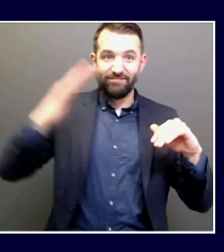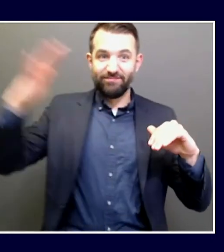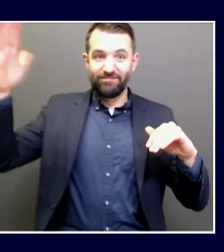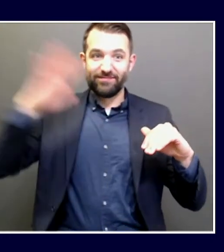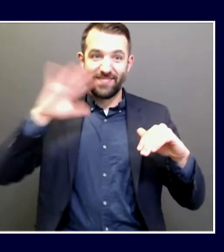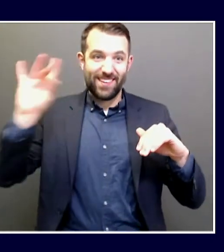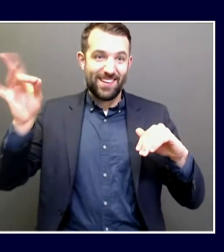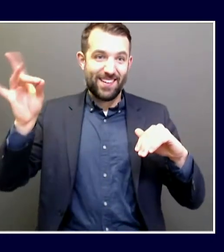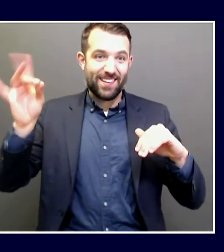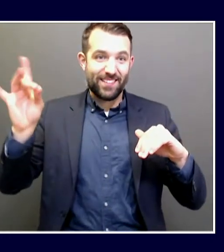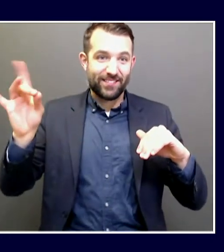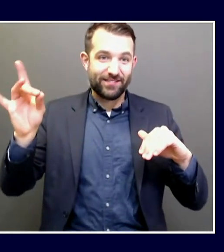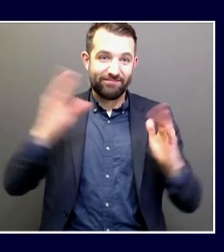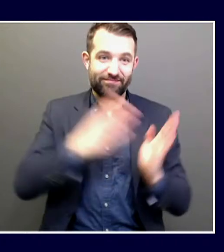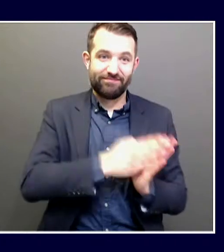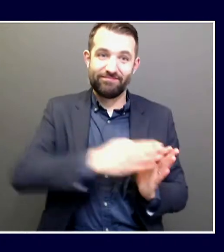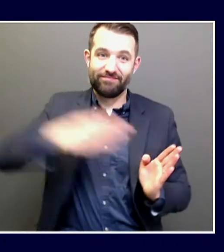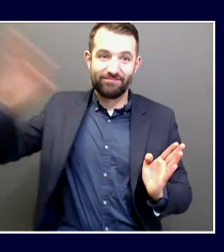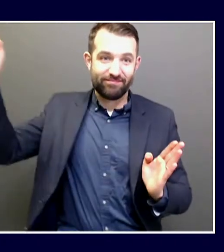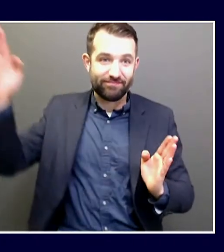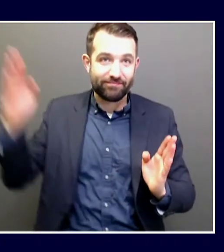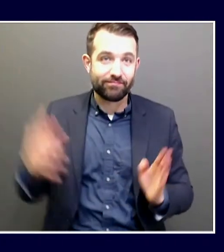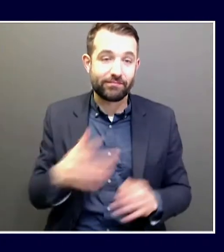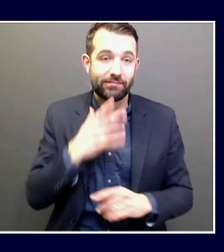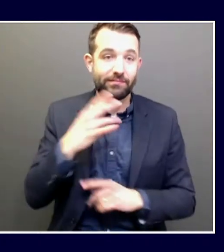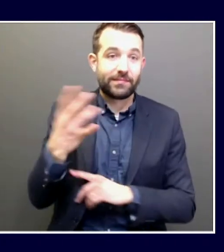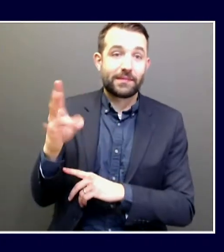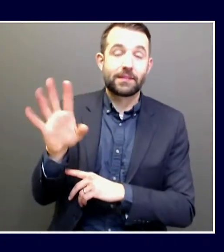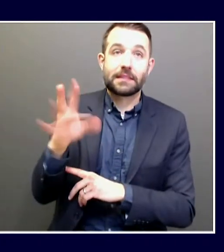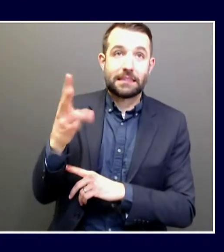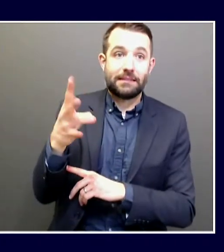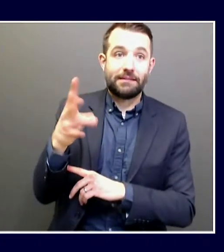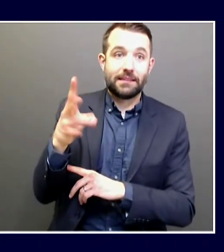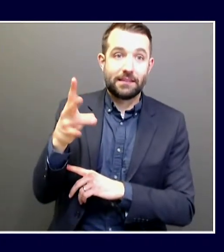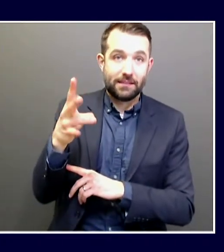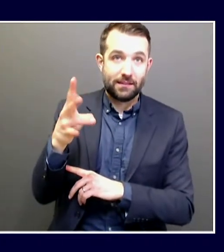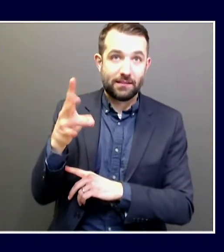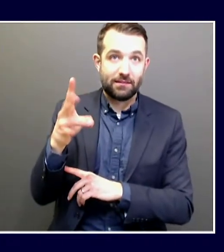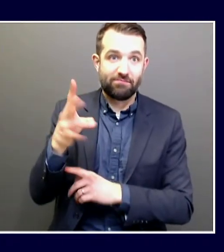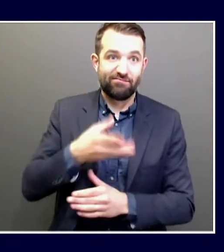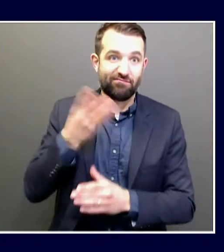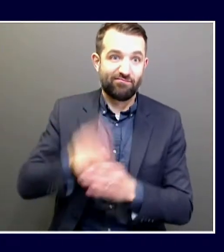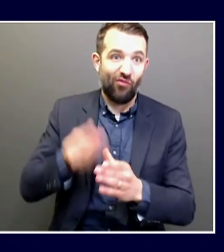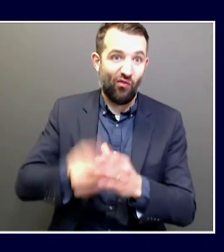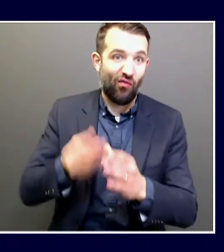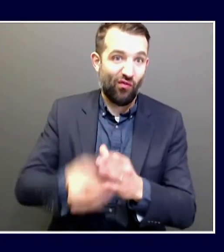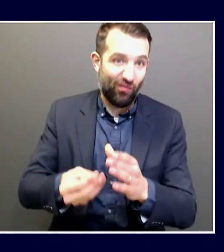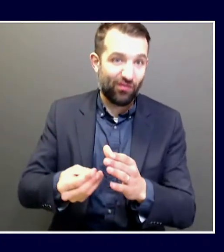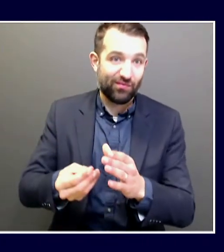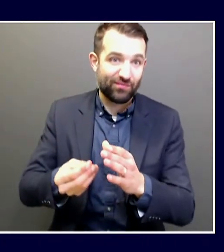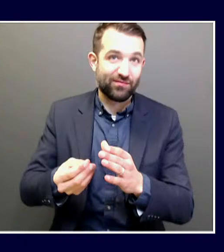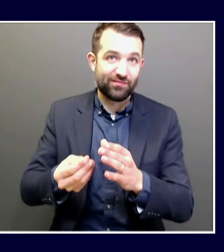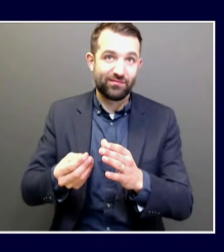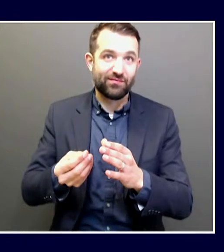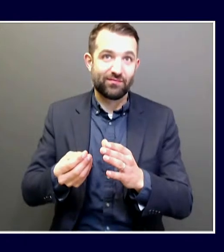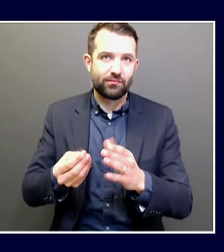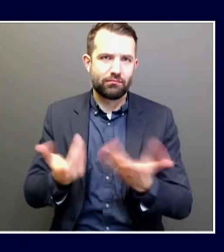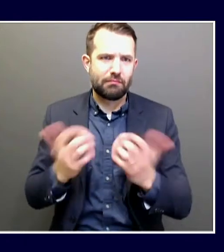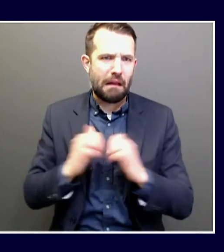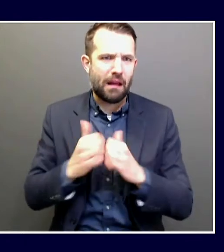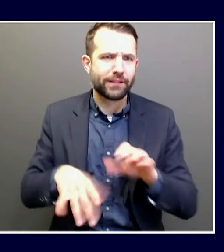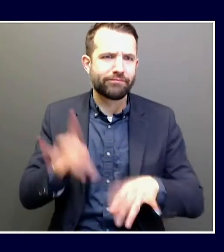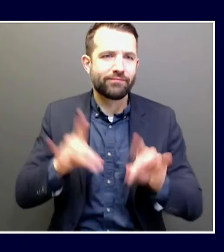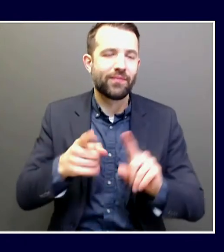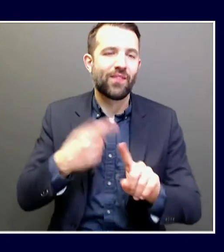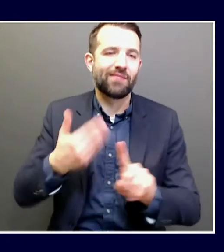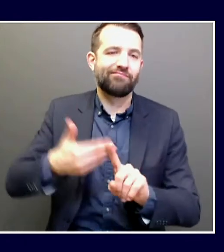17 of the COVID-related deaths in today's death reports of 30 were identified through our ongoing